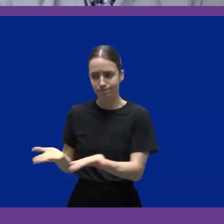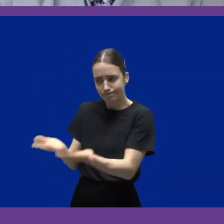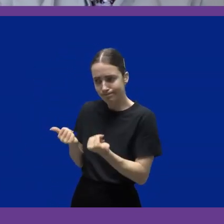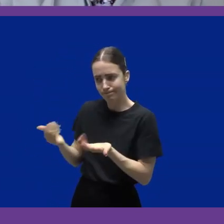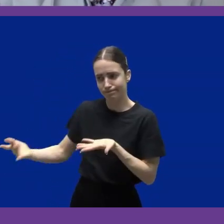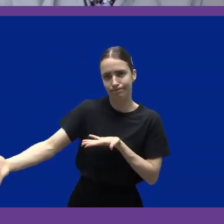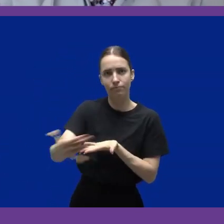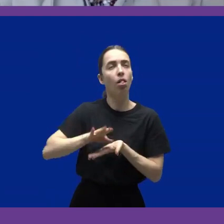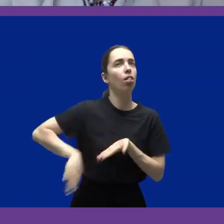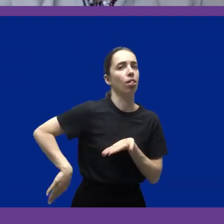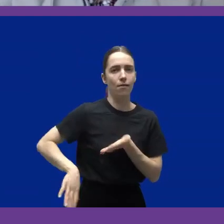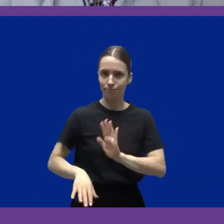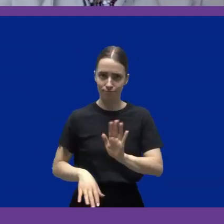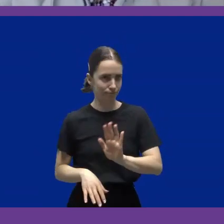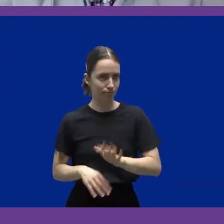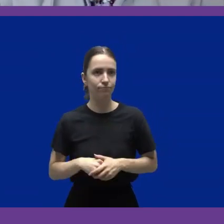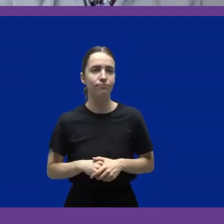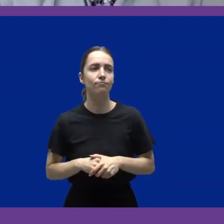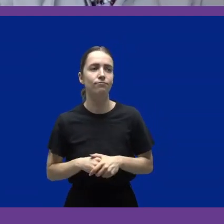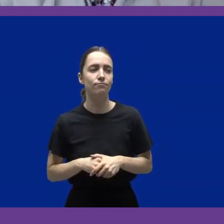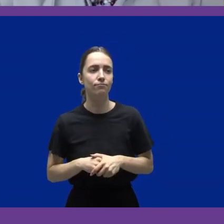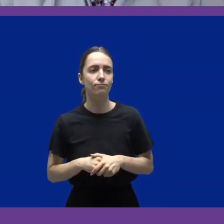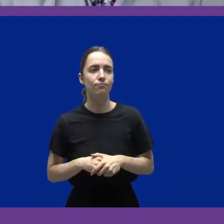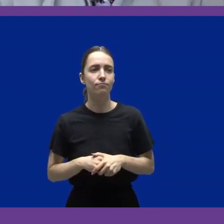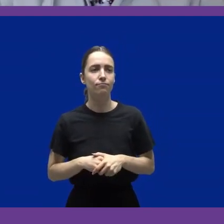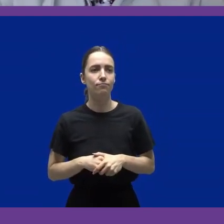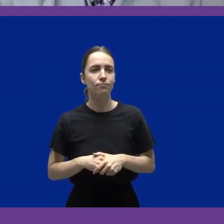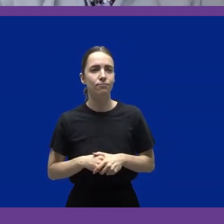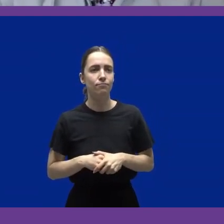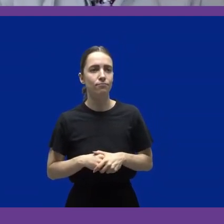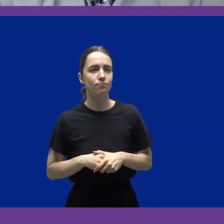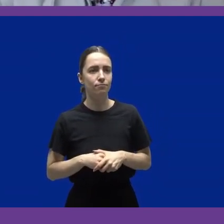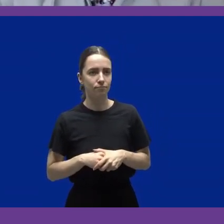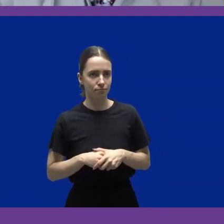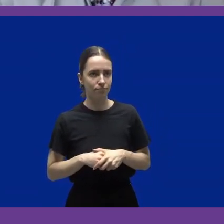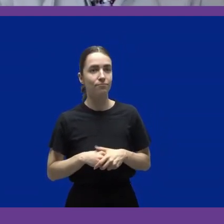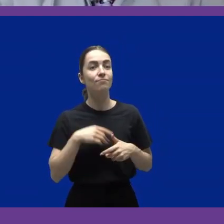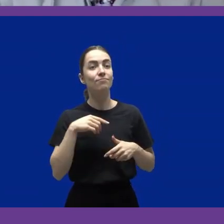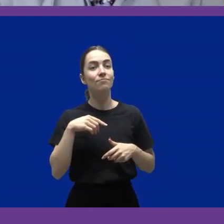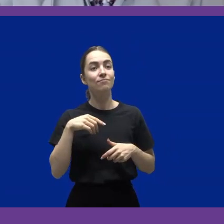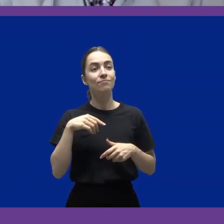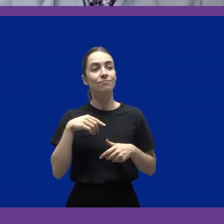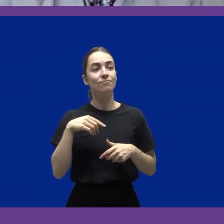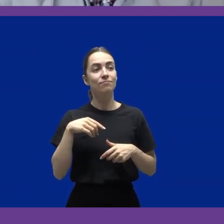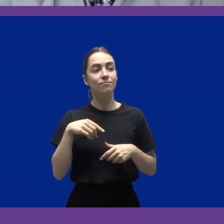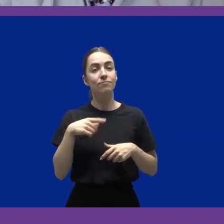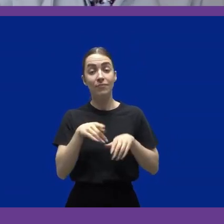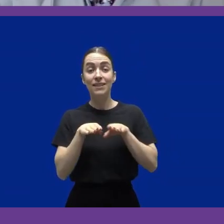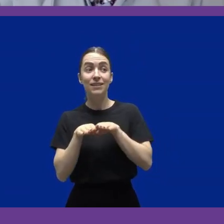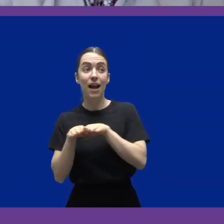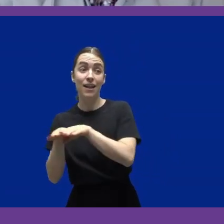ready. They are going to be critical tools for the implementation, but there are some delays. Fernando will explain to